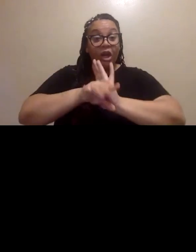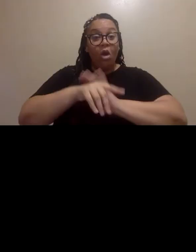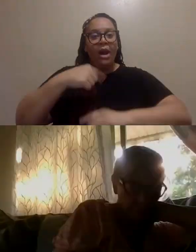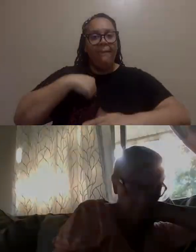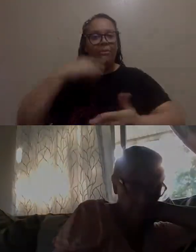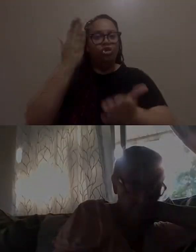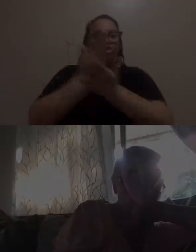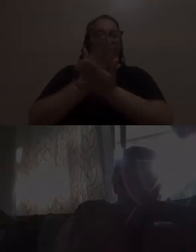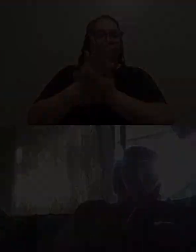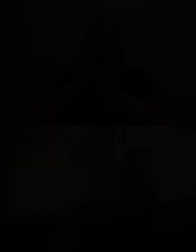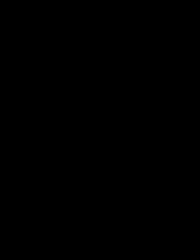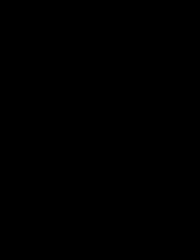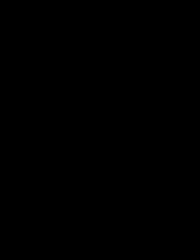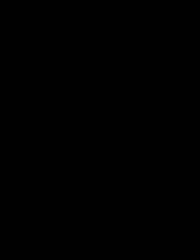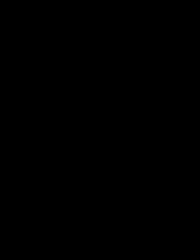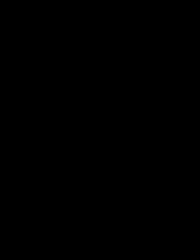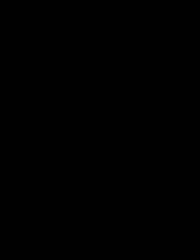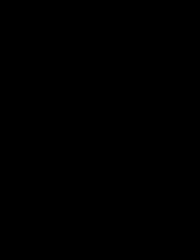everyone feels comfortable.